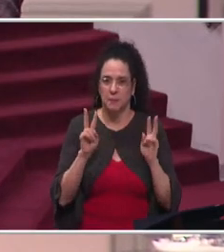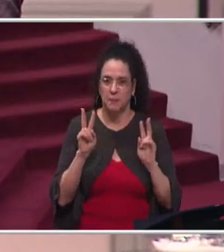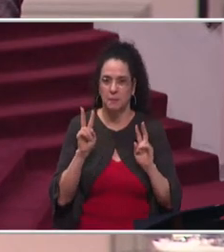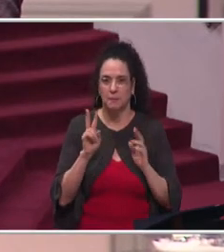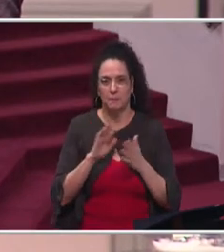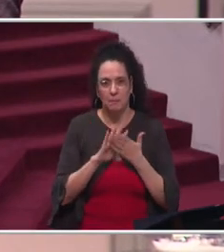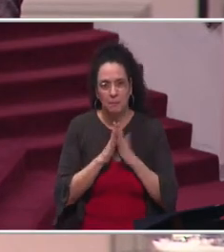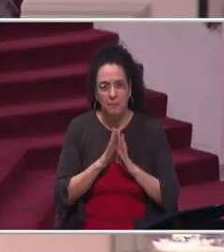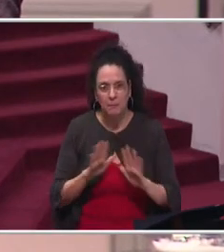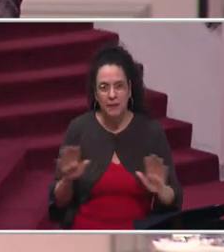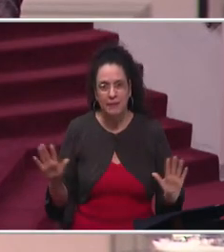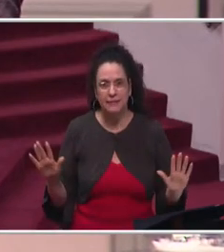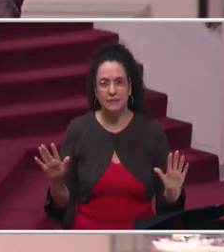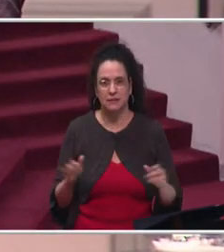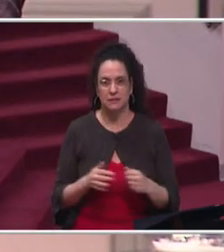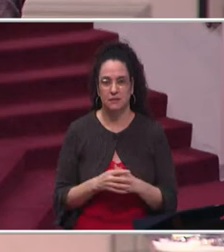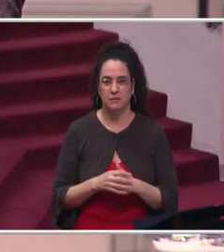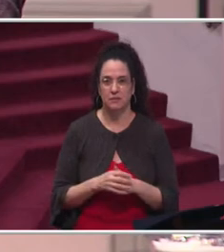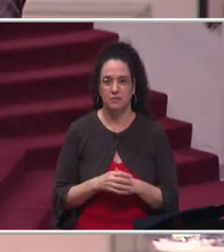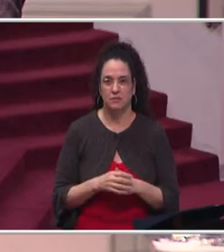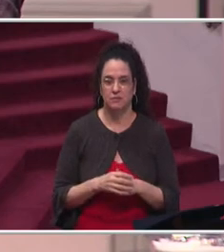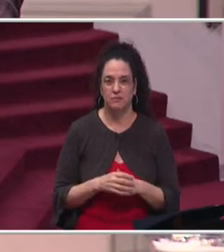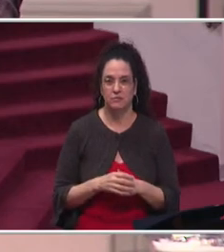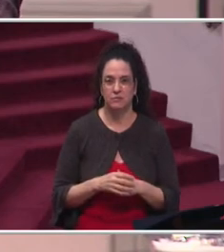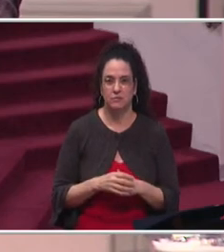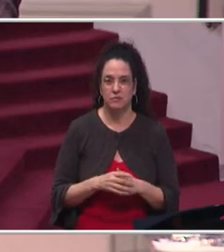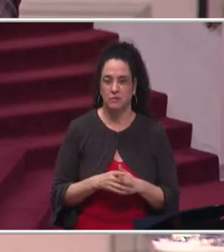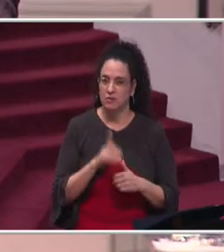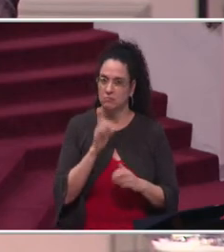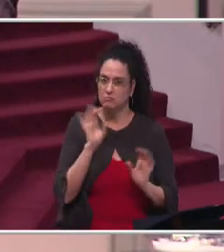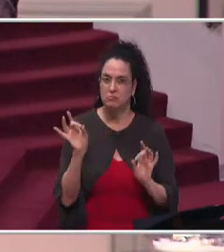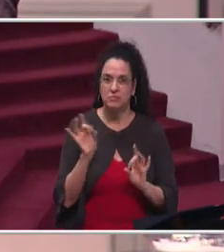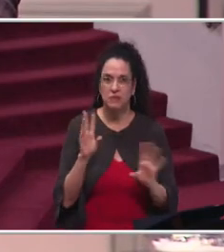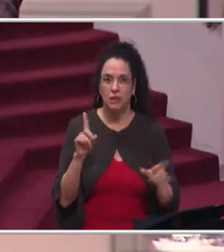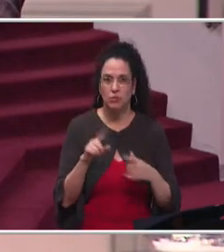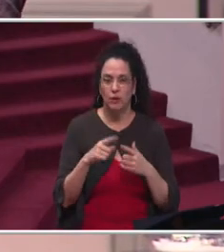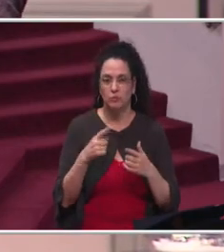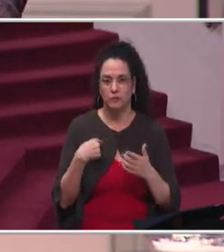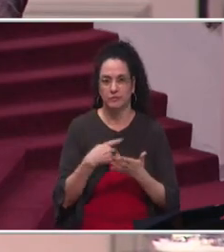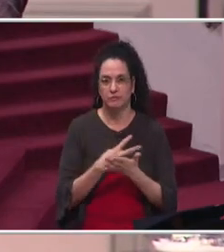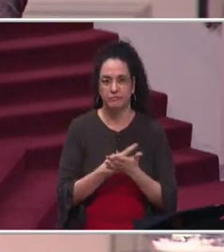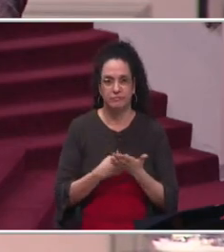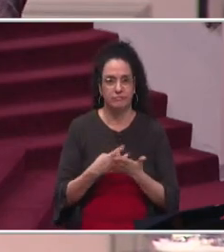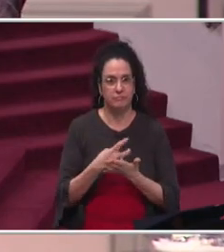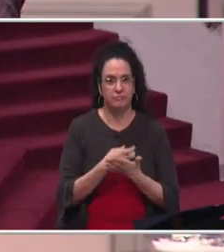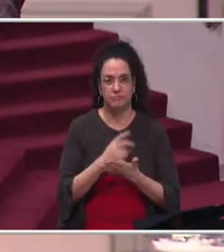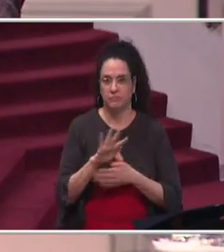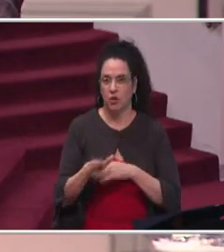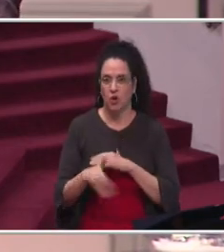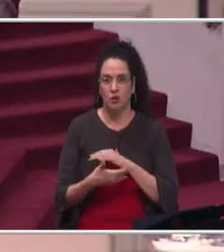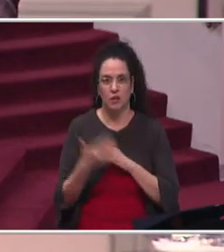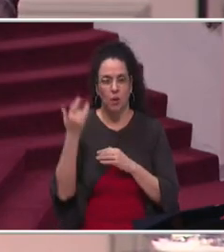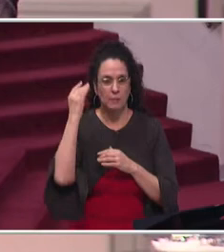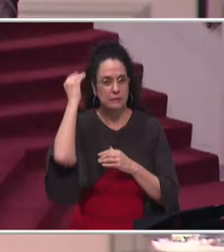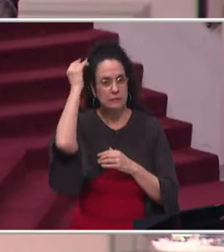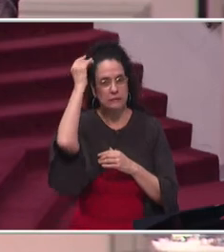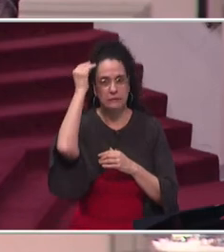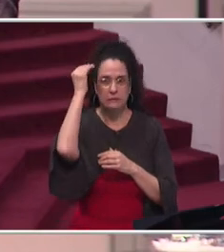You know, it's a terrible thing when you toss and turn all night long because the stuff that's going on in your